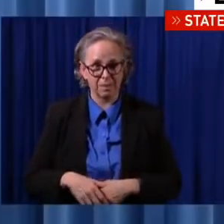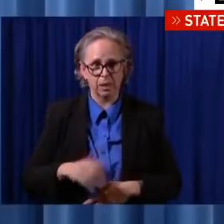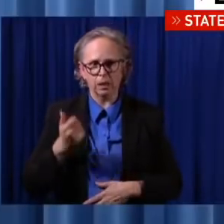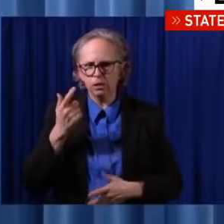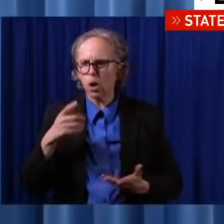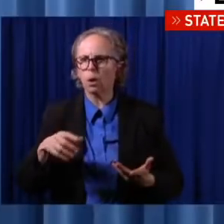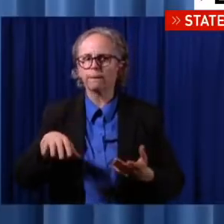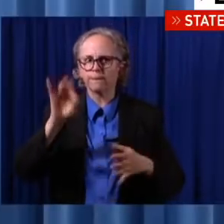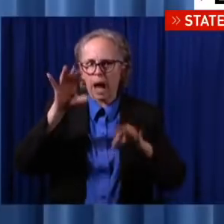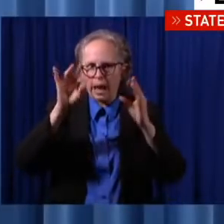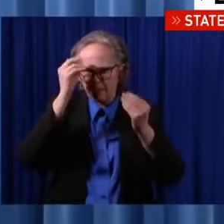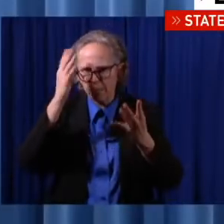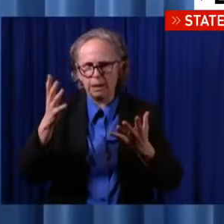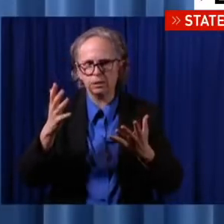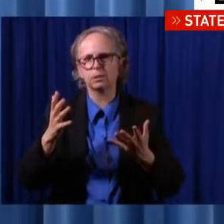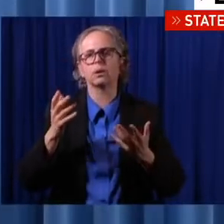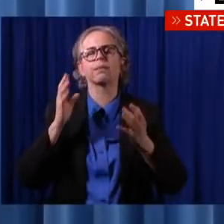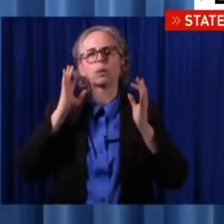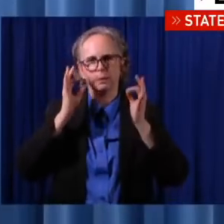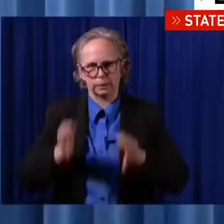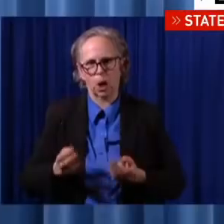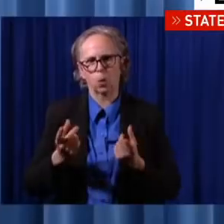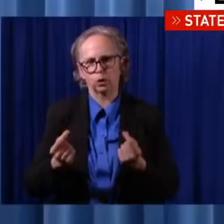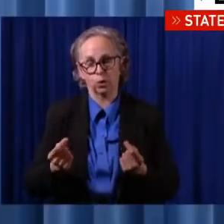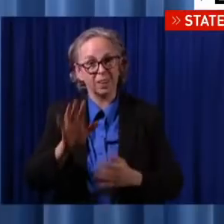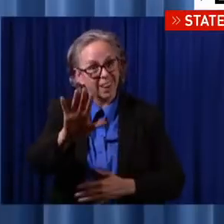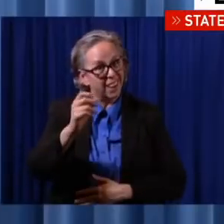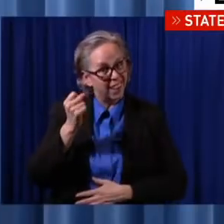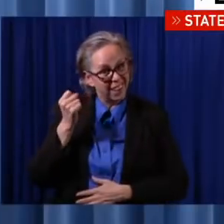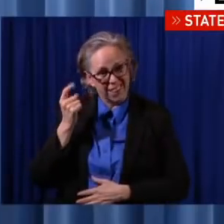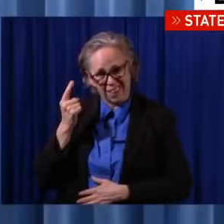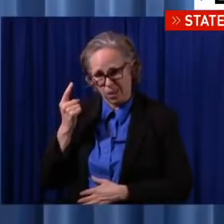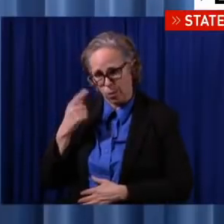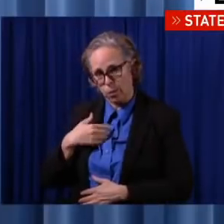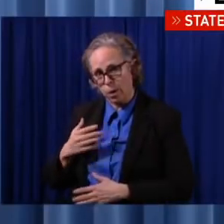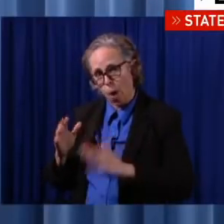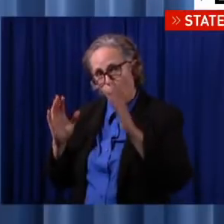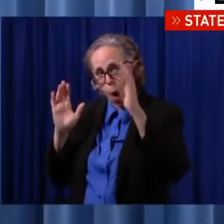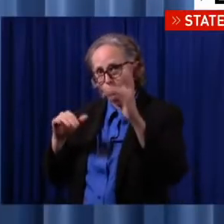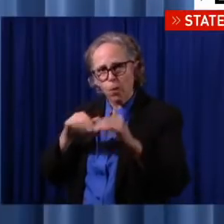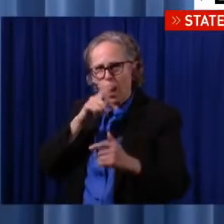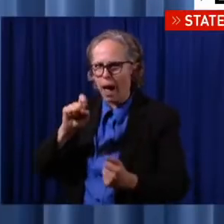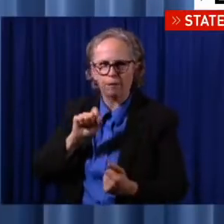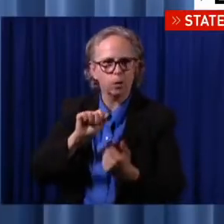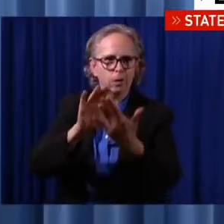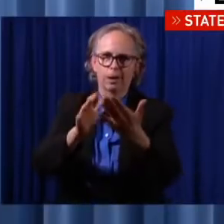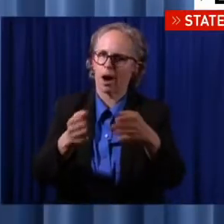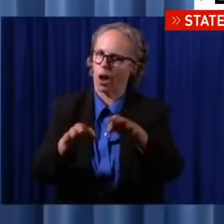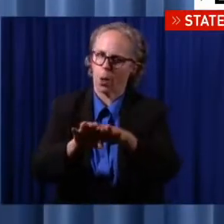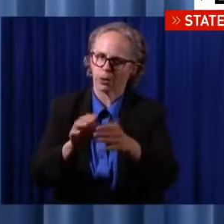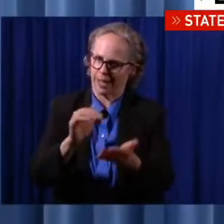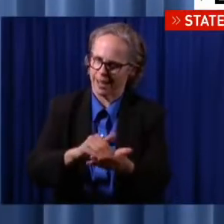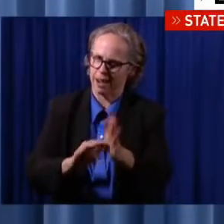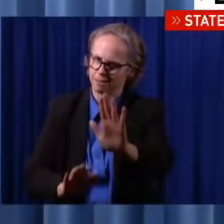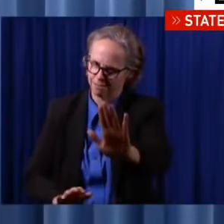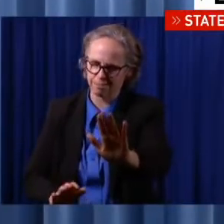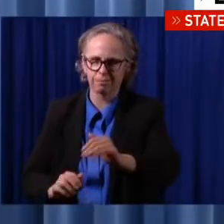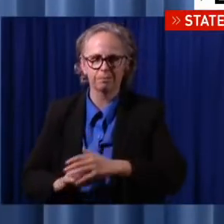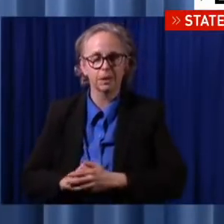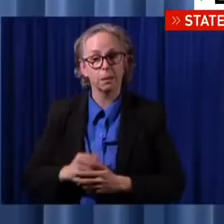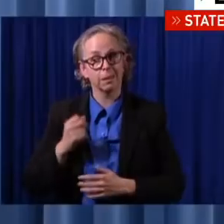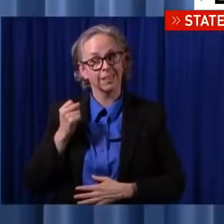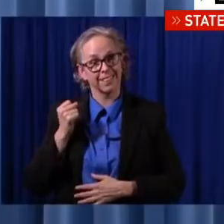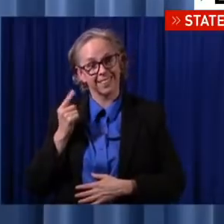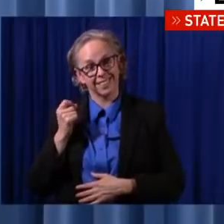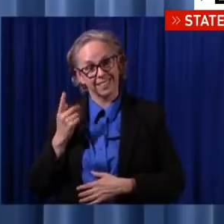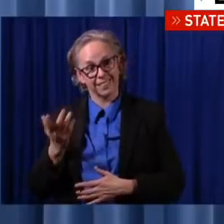down. So we hope we don't have to close anything, but what we clearly owe the people of the state of Ohio, what I owe the